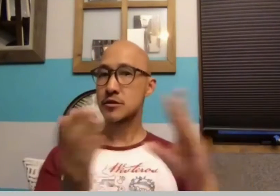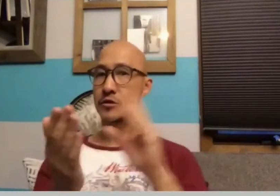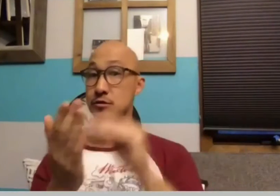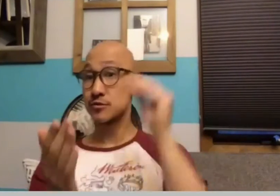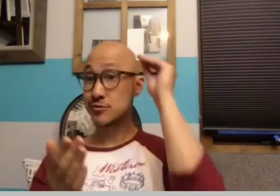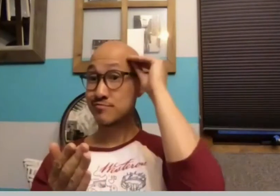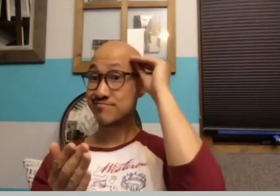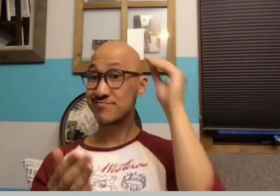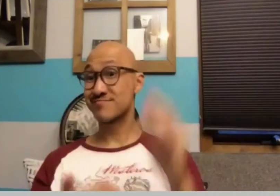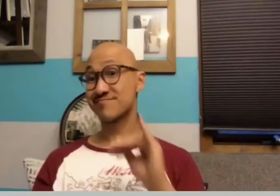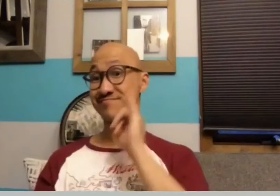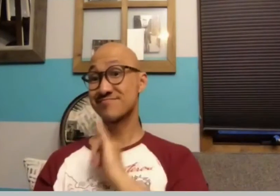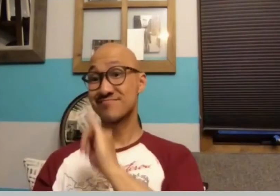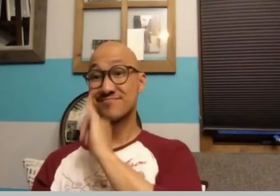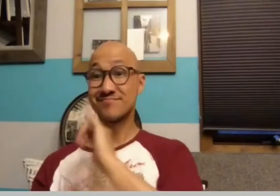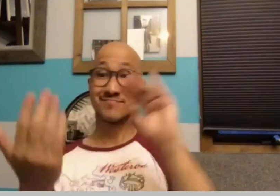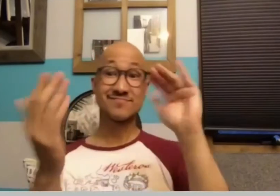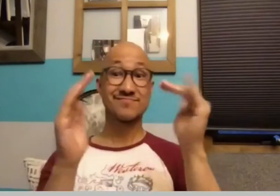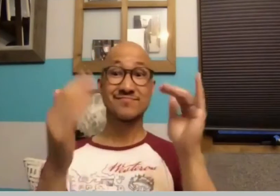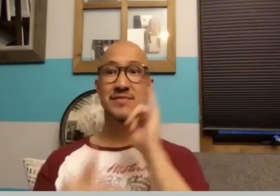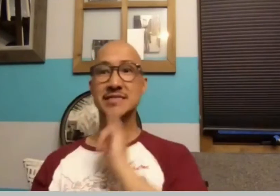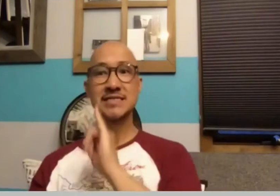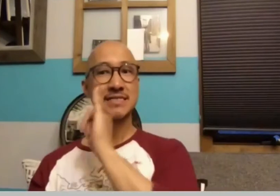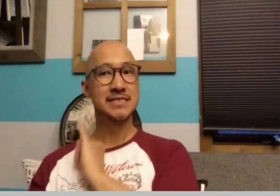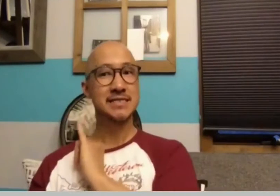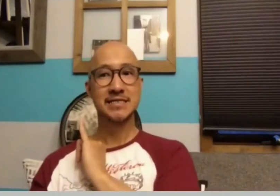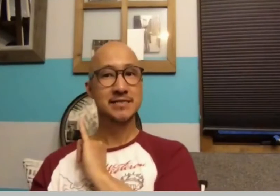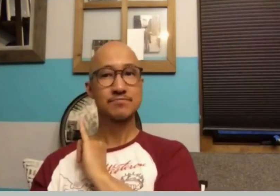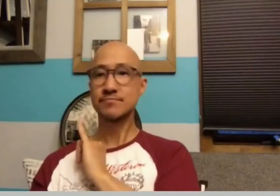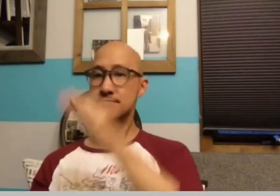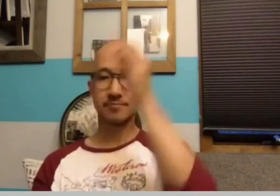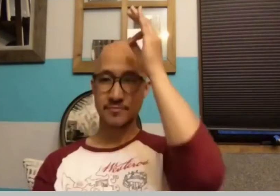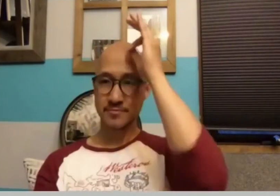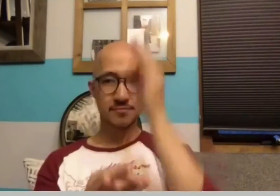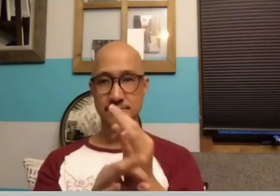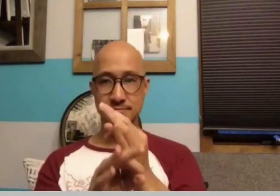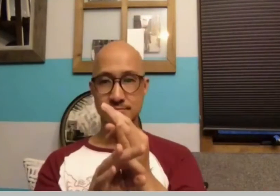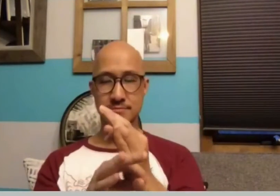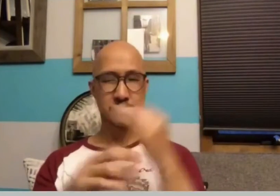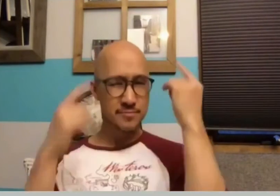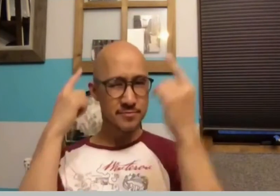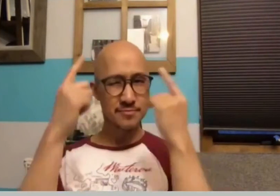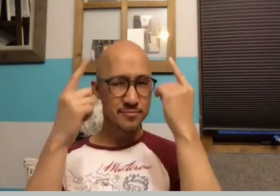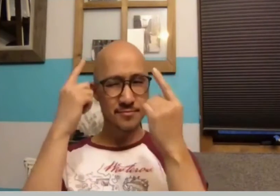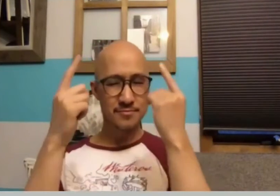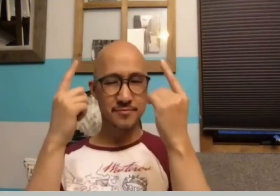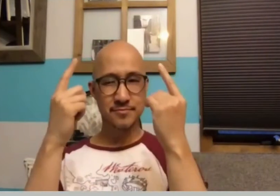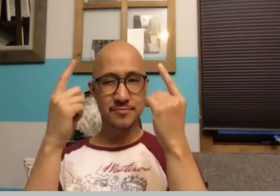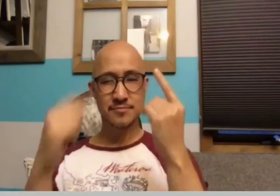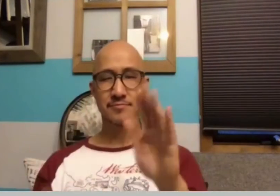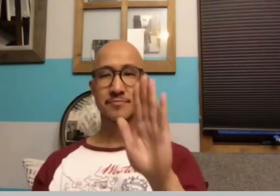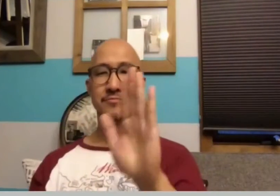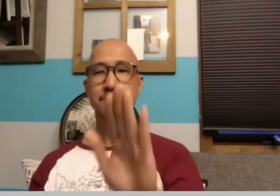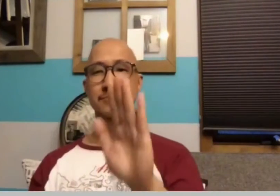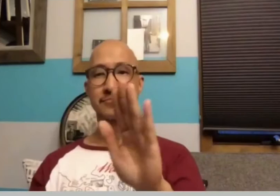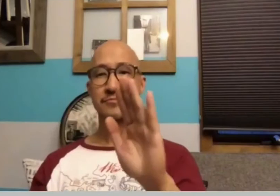shoe, in his shoes. Imagine your spouse, or imagine your best friend.